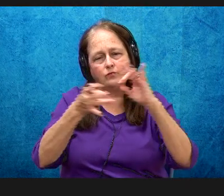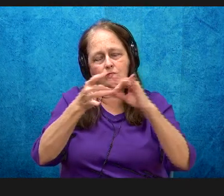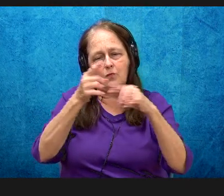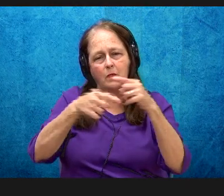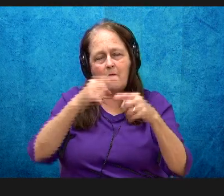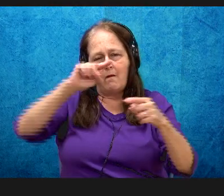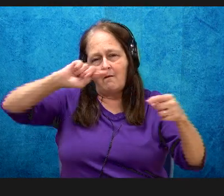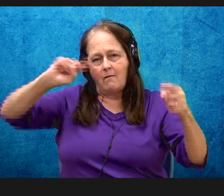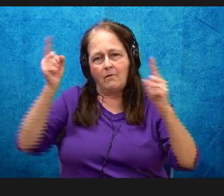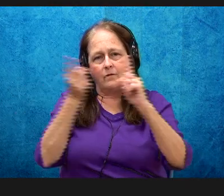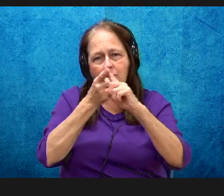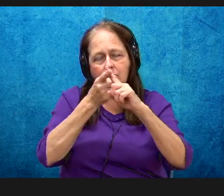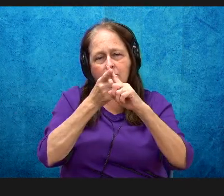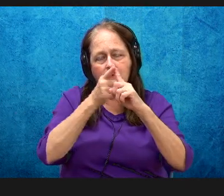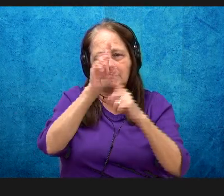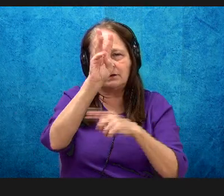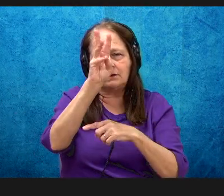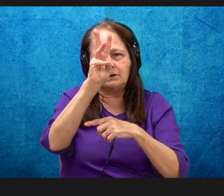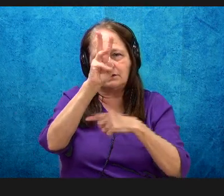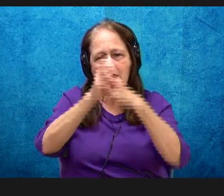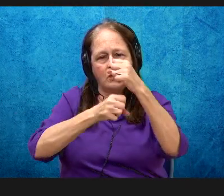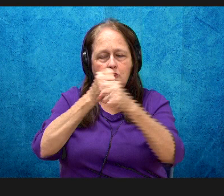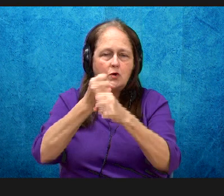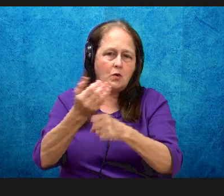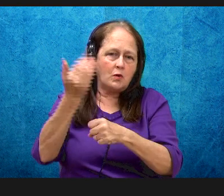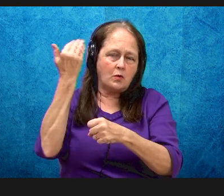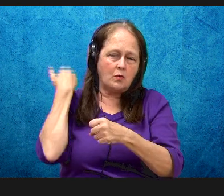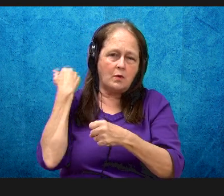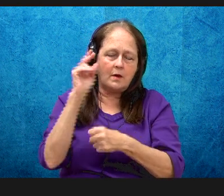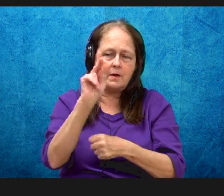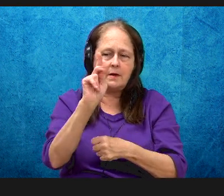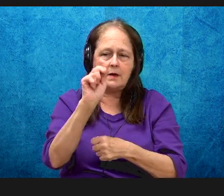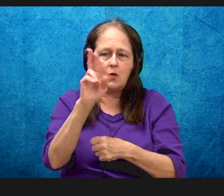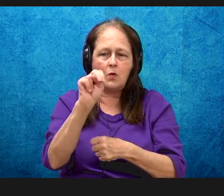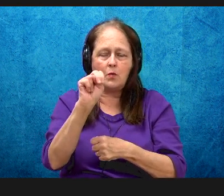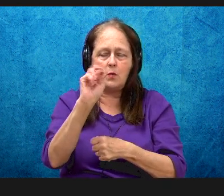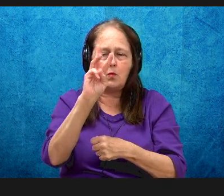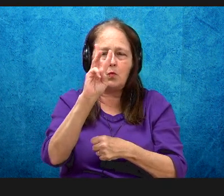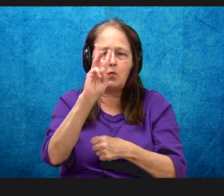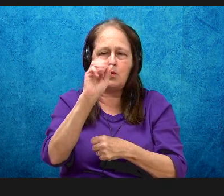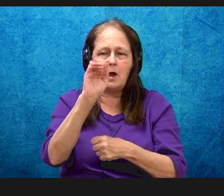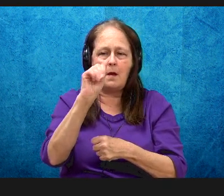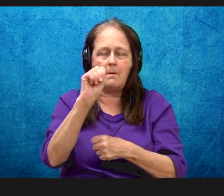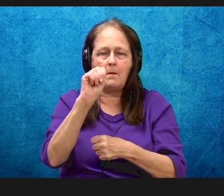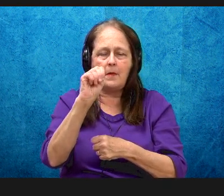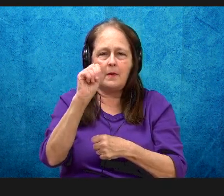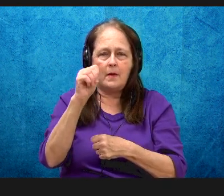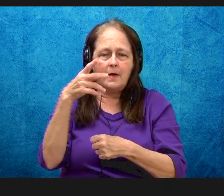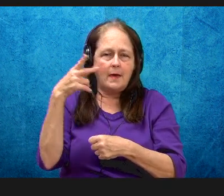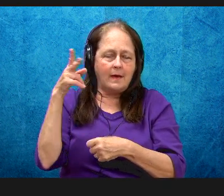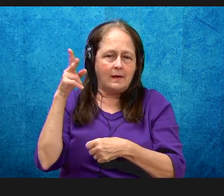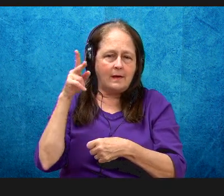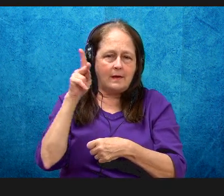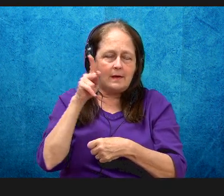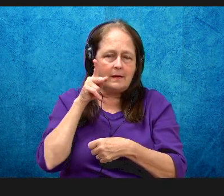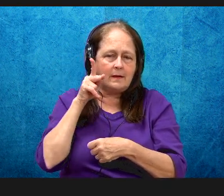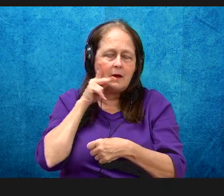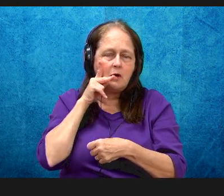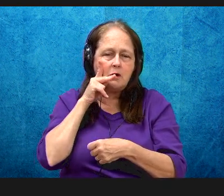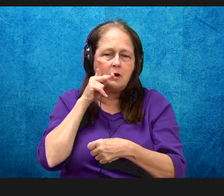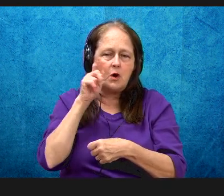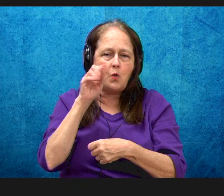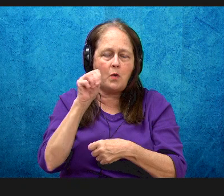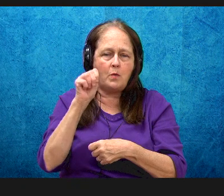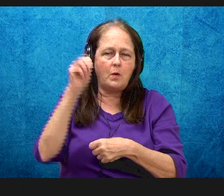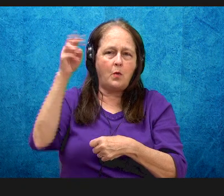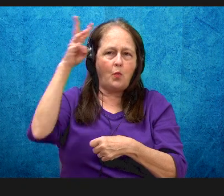excerpt. 16 years ago, Karen and William met while at a beach in Italy. They fell